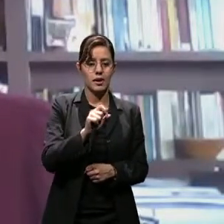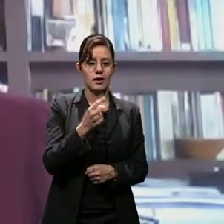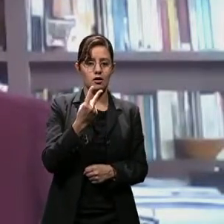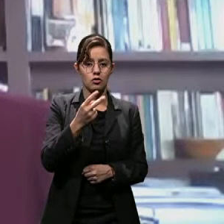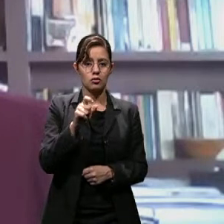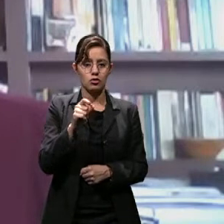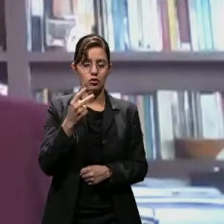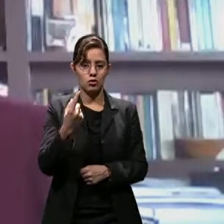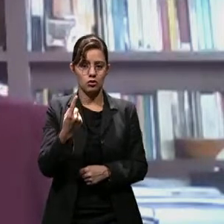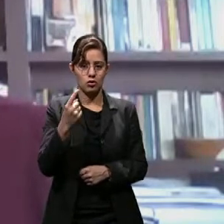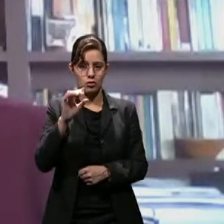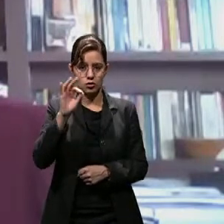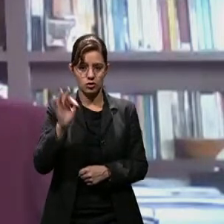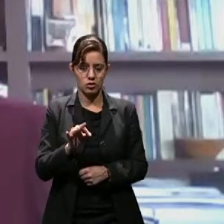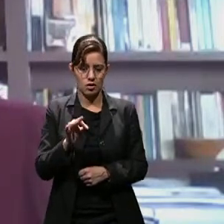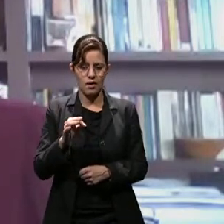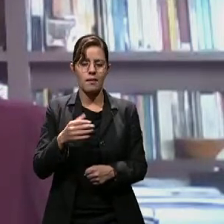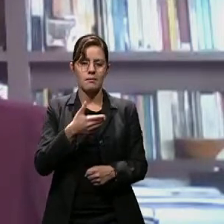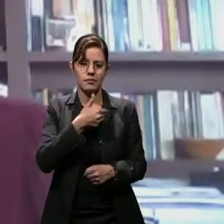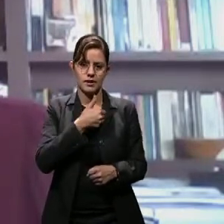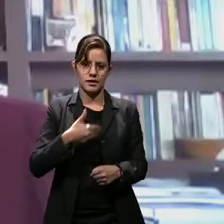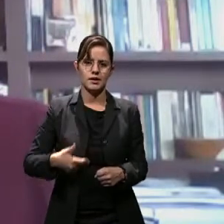22.1% of mayors,